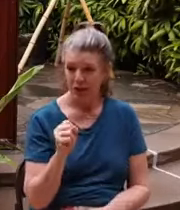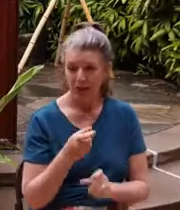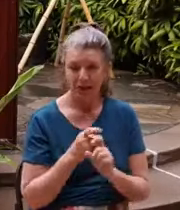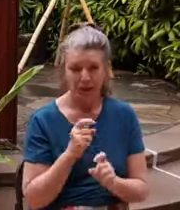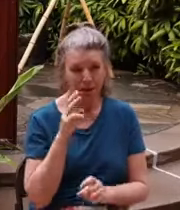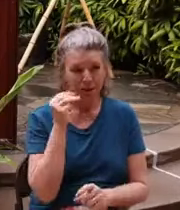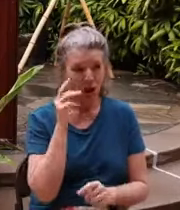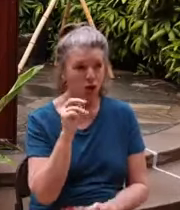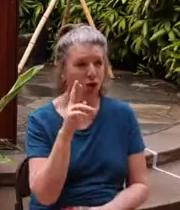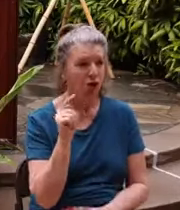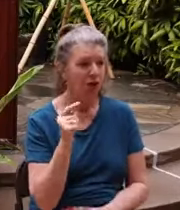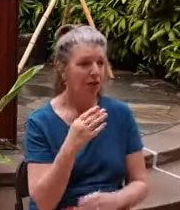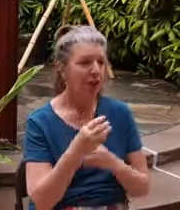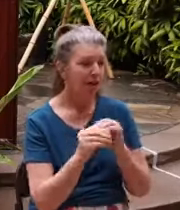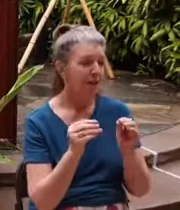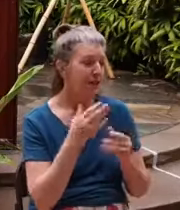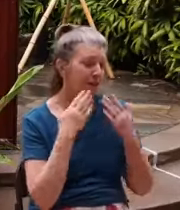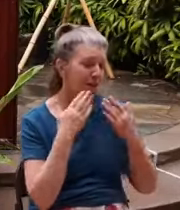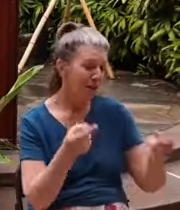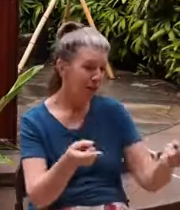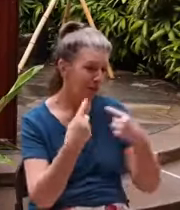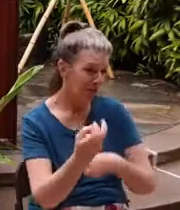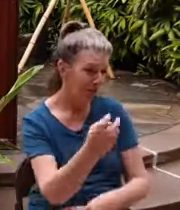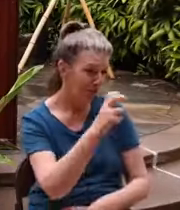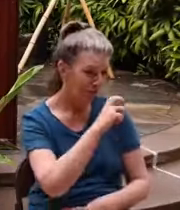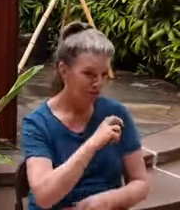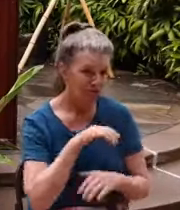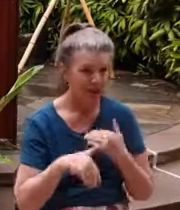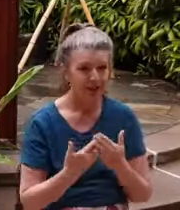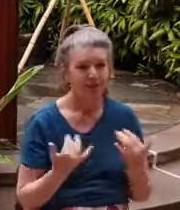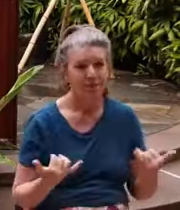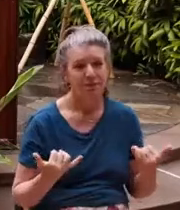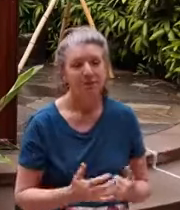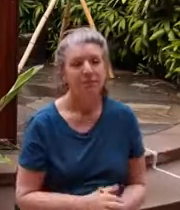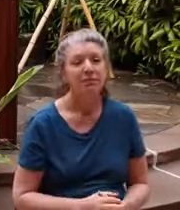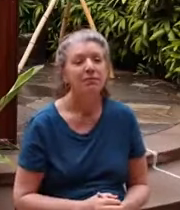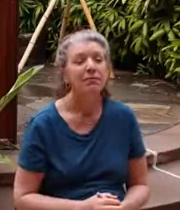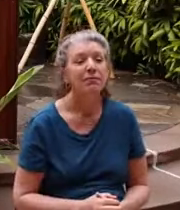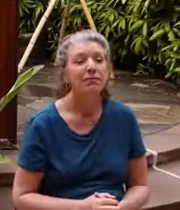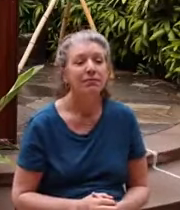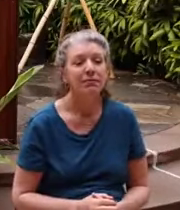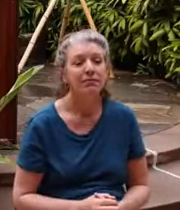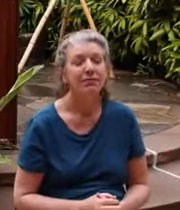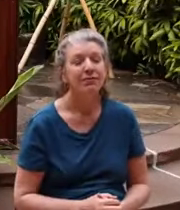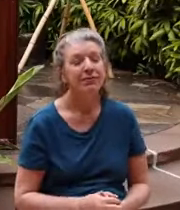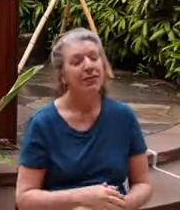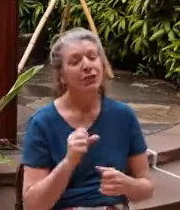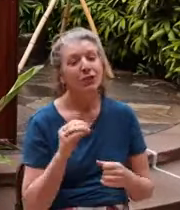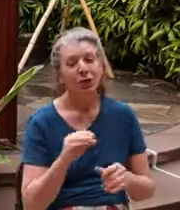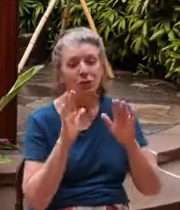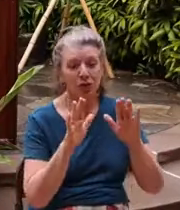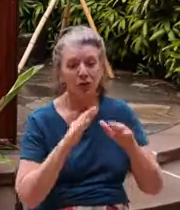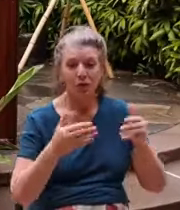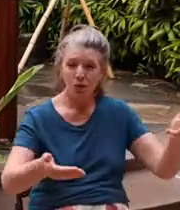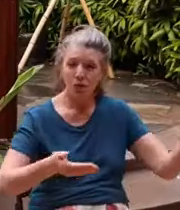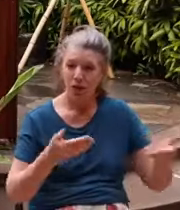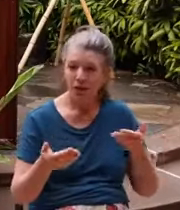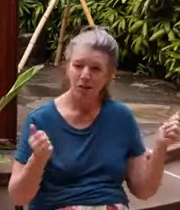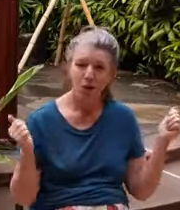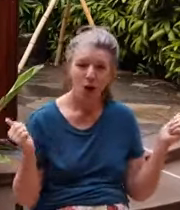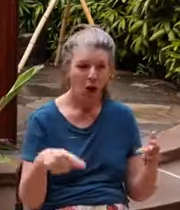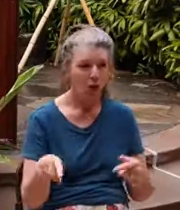Mayor's office, mahalo for making the trip to be here with us today. It is so wonderful to welcome all of you to